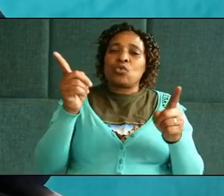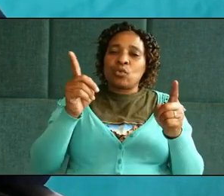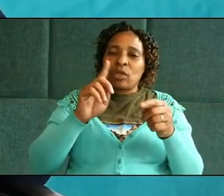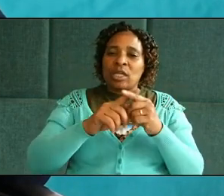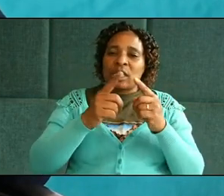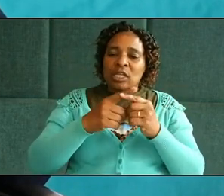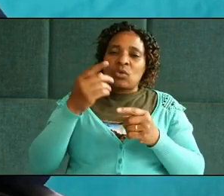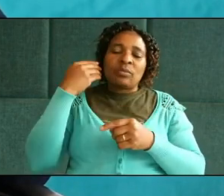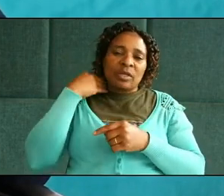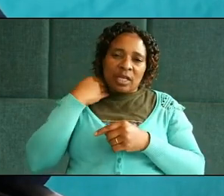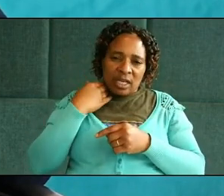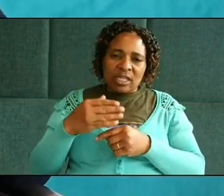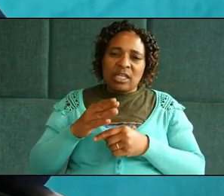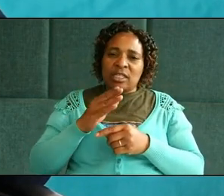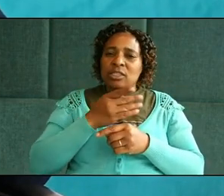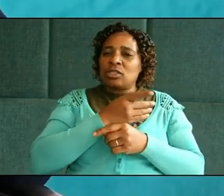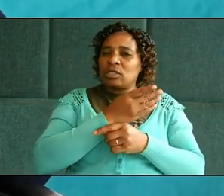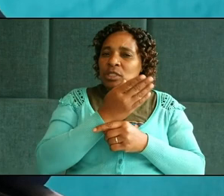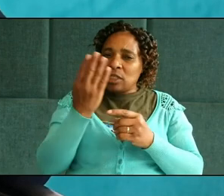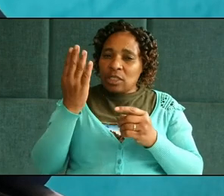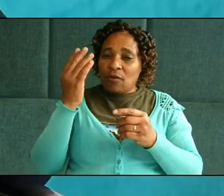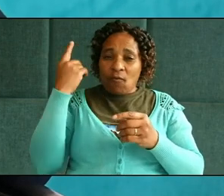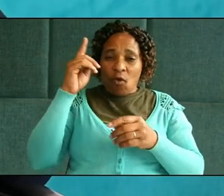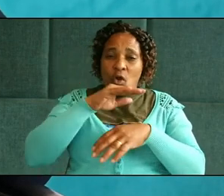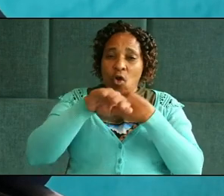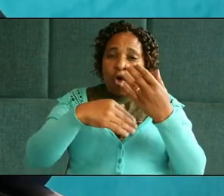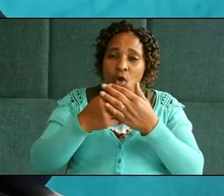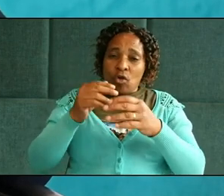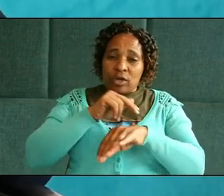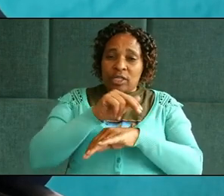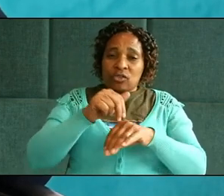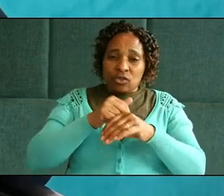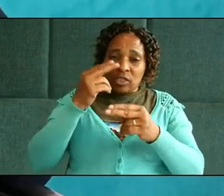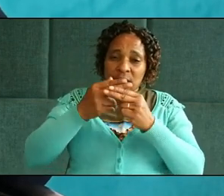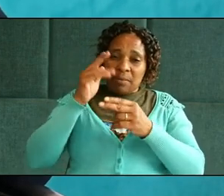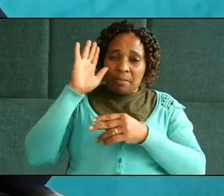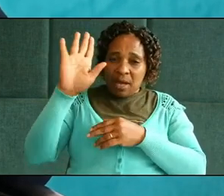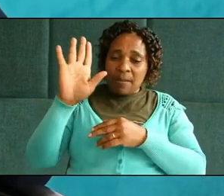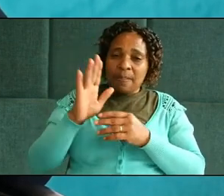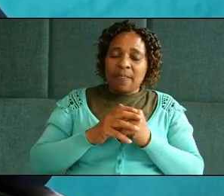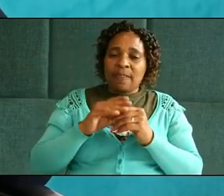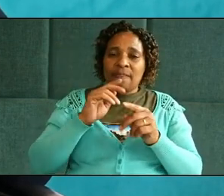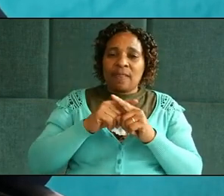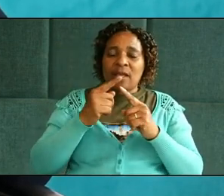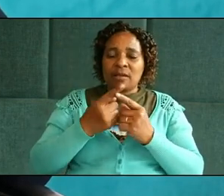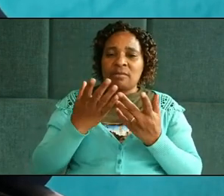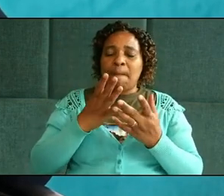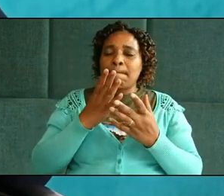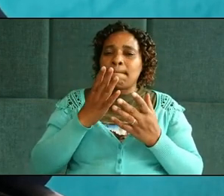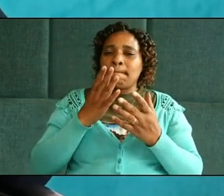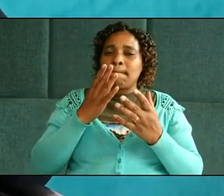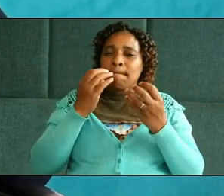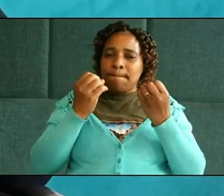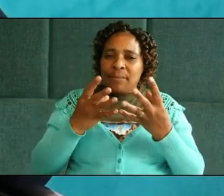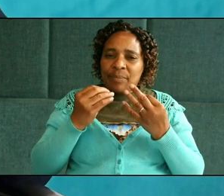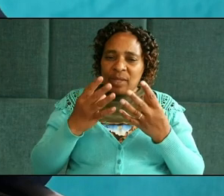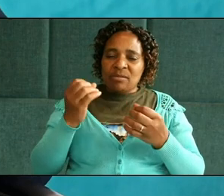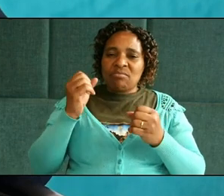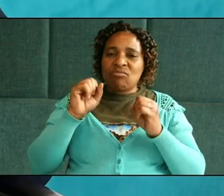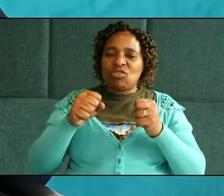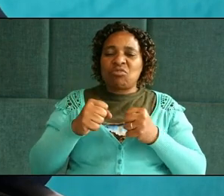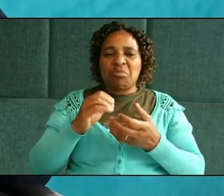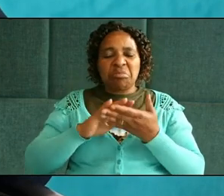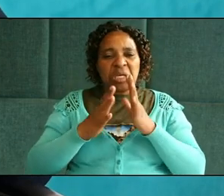be hated of all nations for my name's sake. And then shall many be